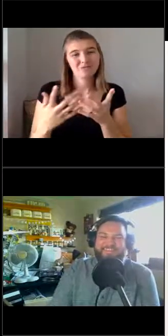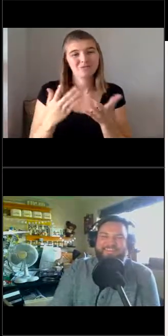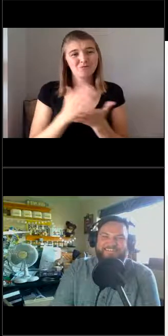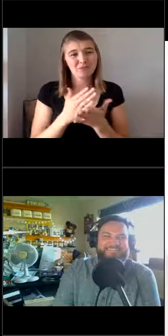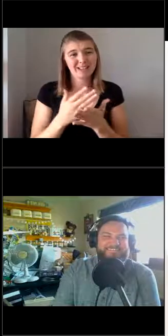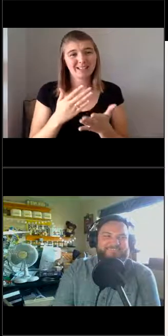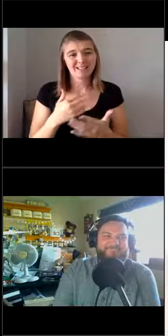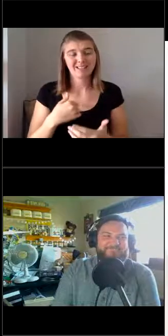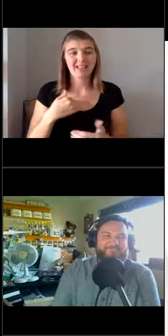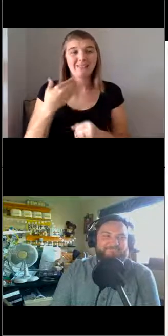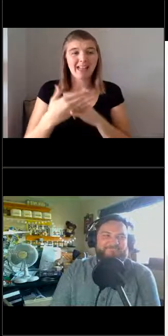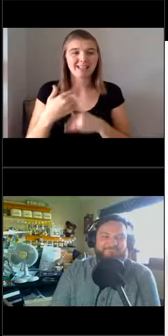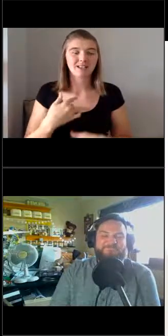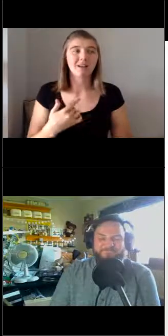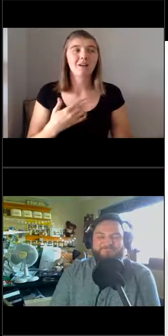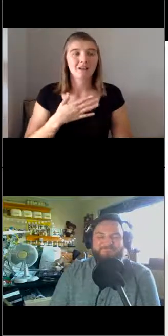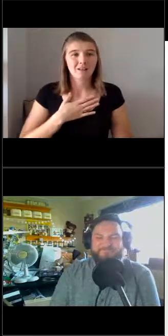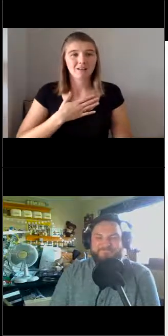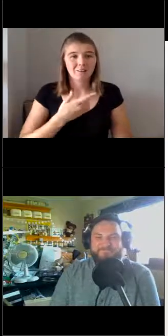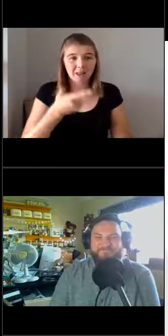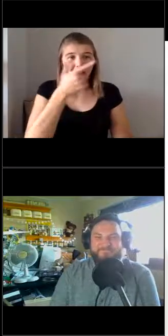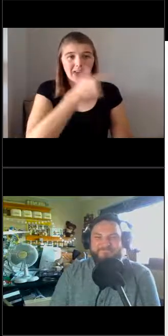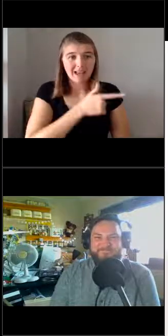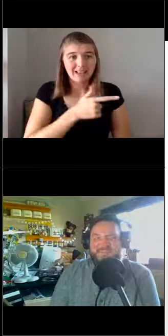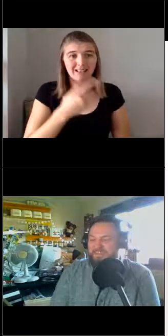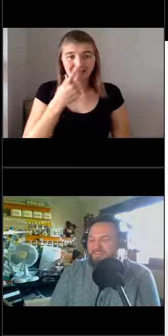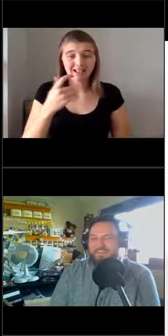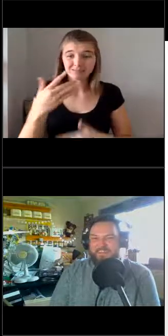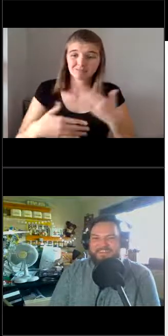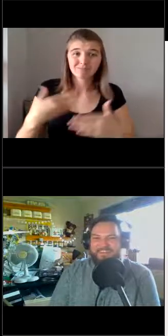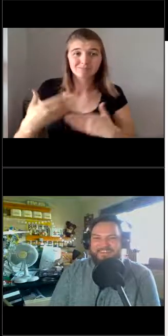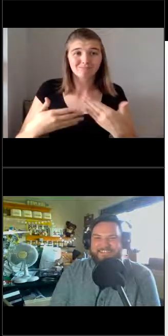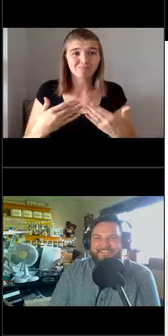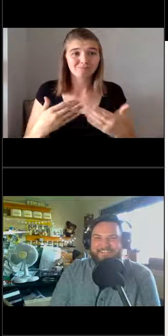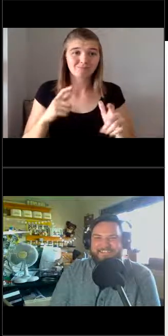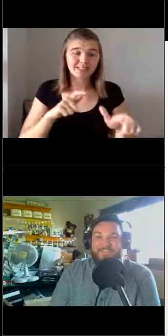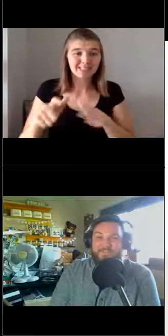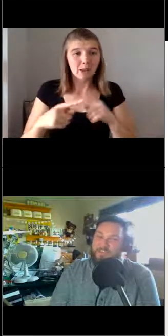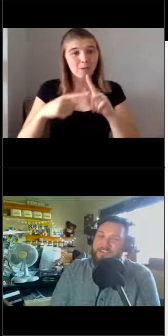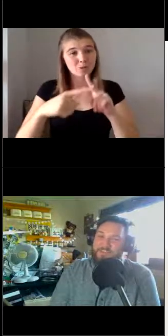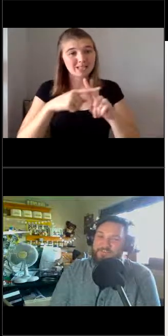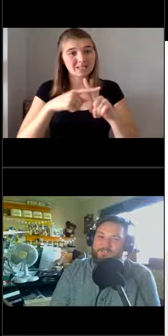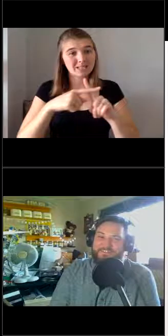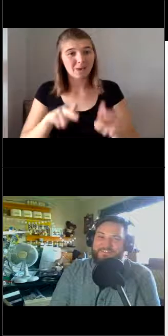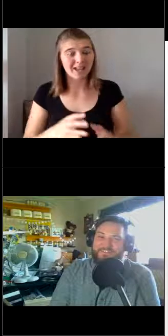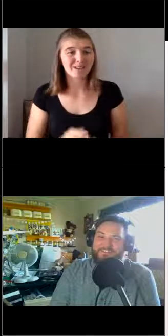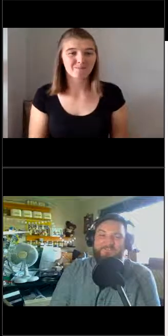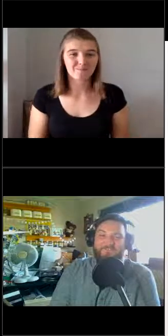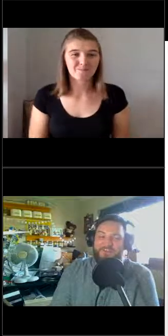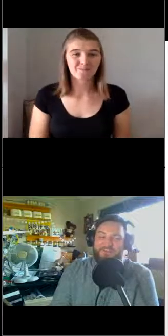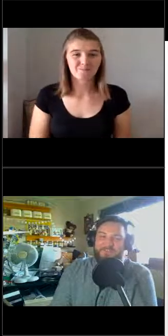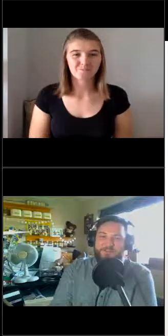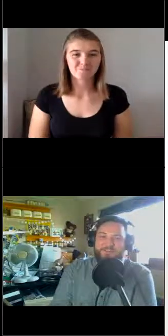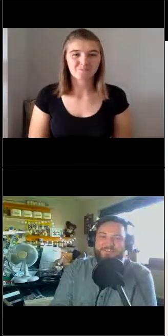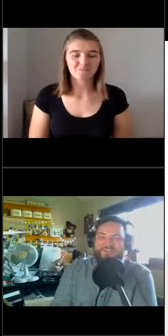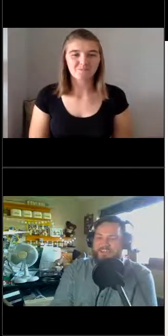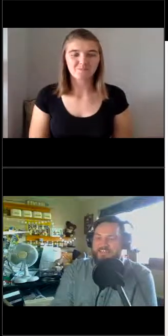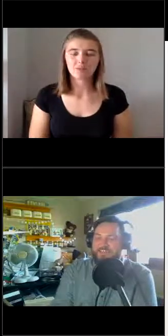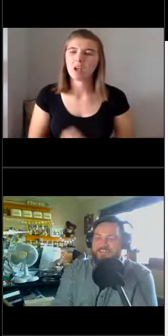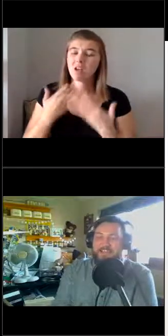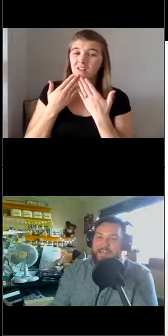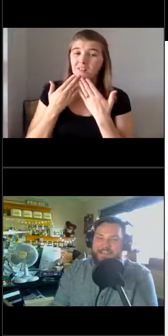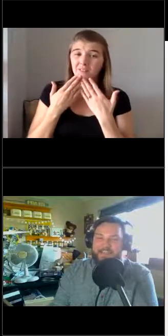was very lucky, fortunate. And yeah, so that's kind of a bit of thank my story. You. Well, thank you so